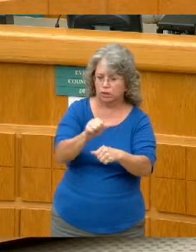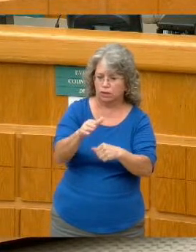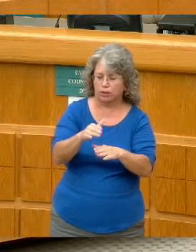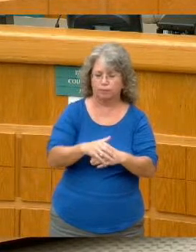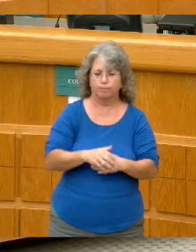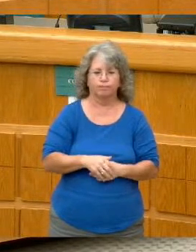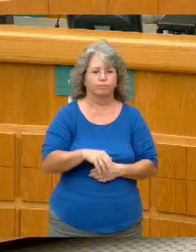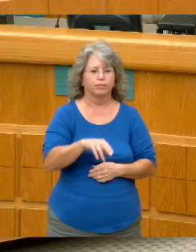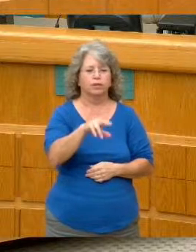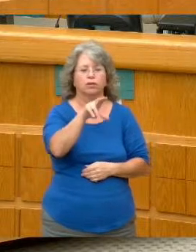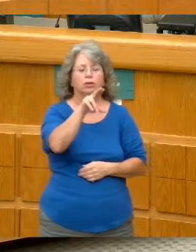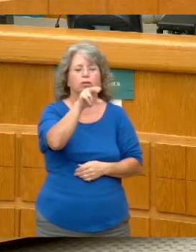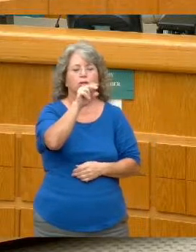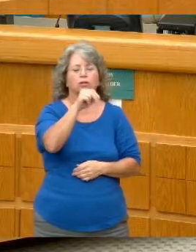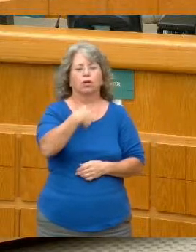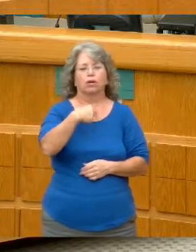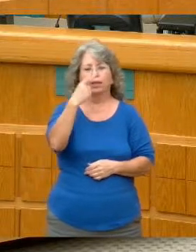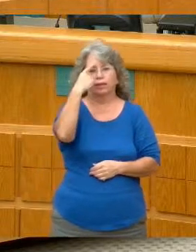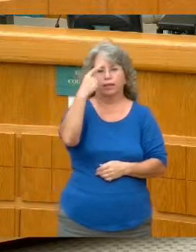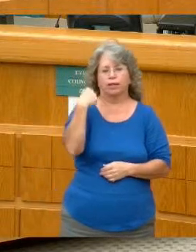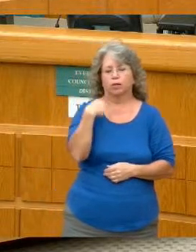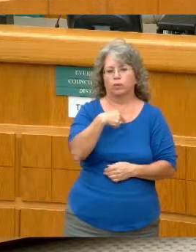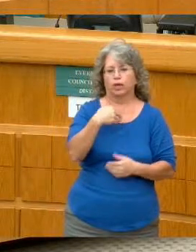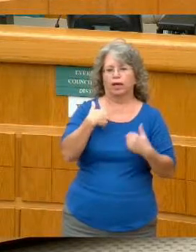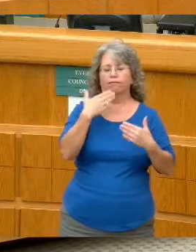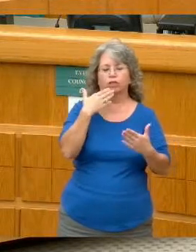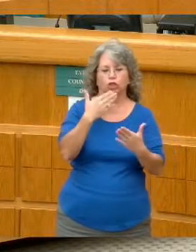said, I think we have good